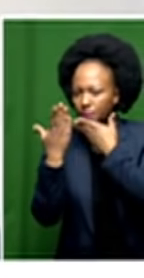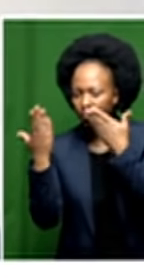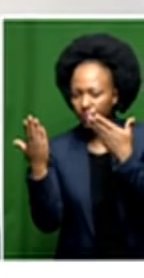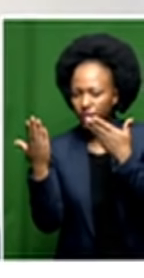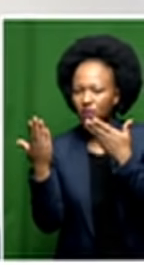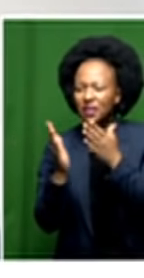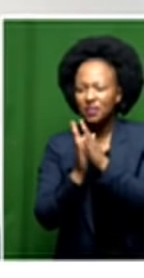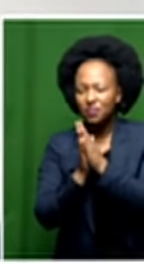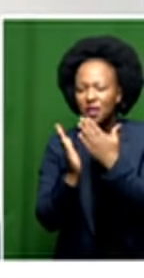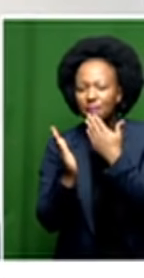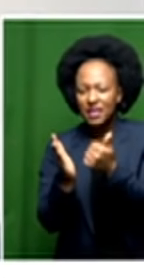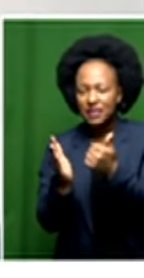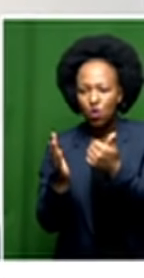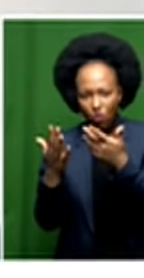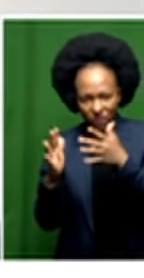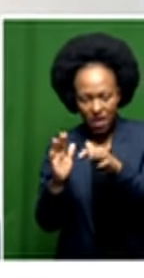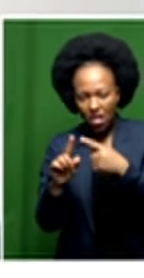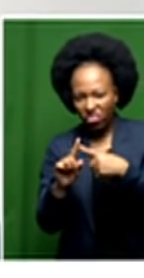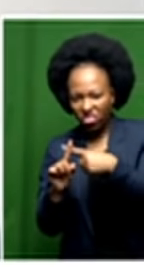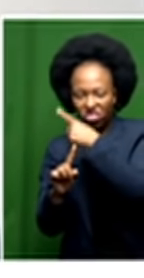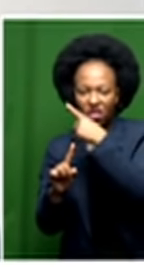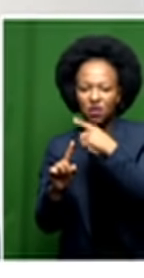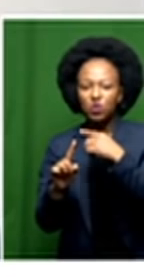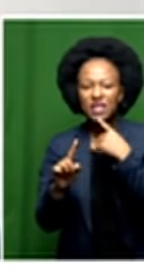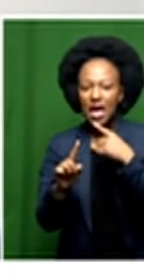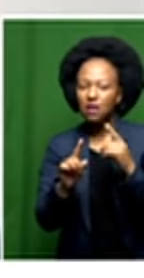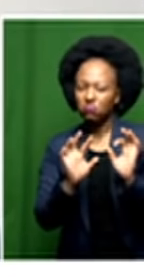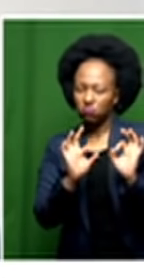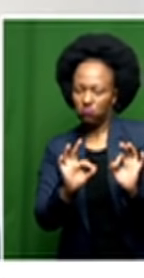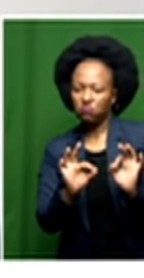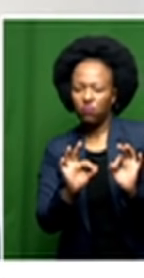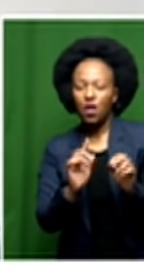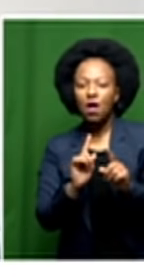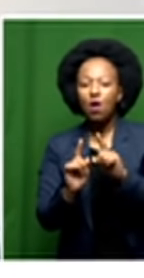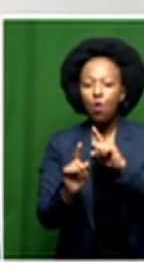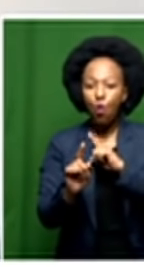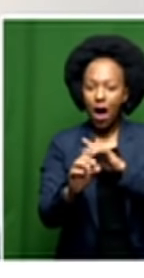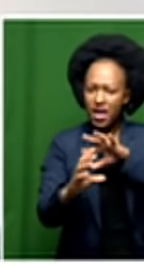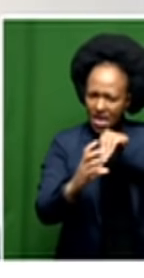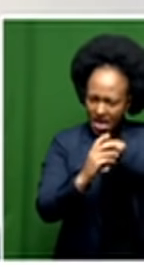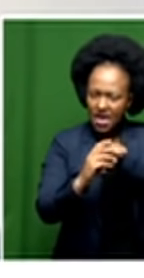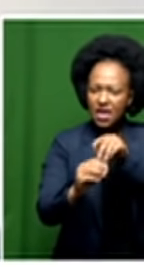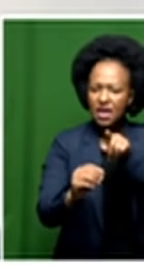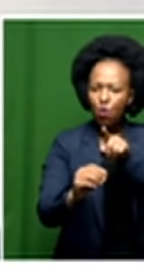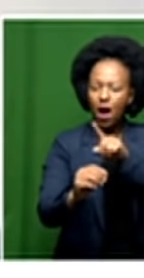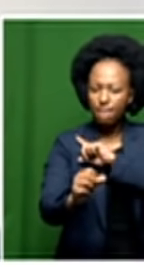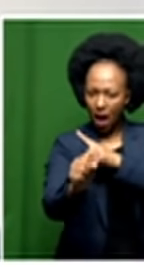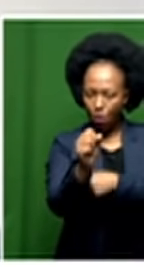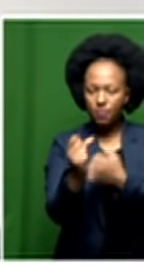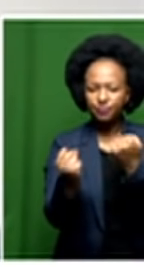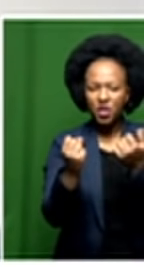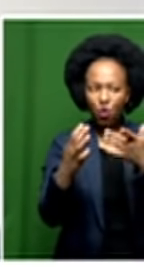should declare our non-compliance as invalid. That is within the powers of the court. And as a consequence of